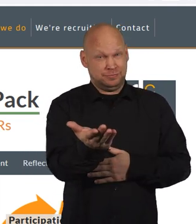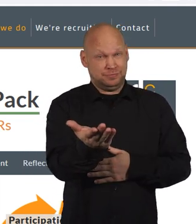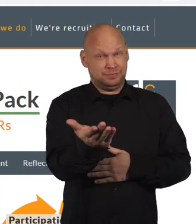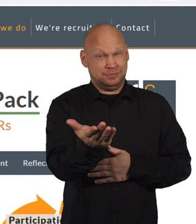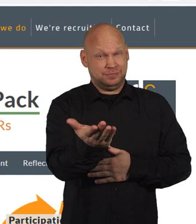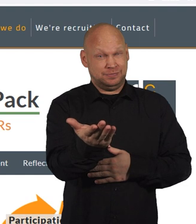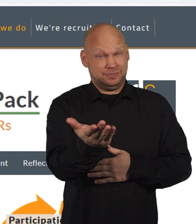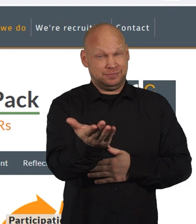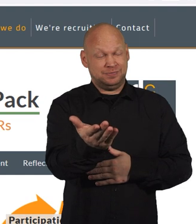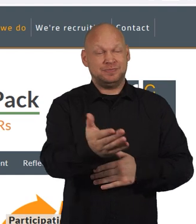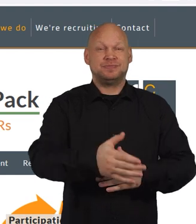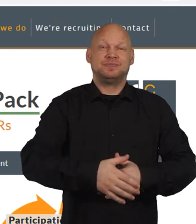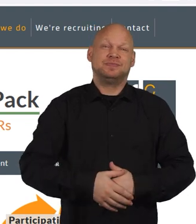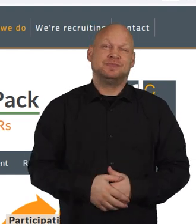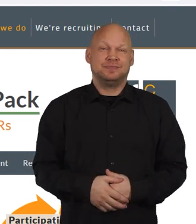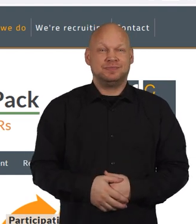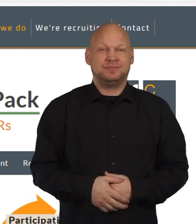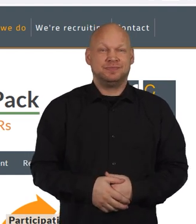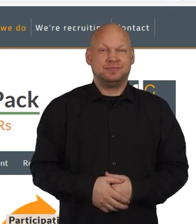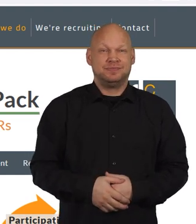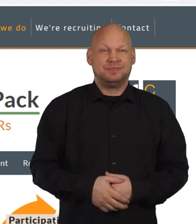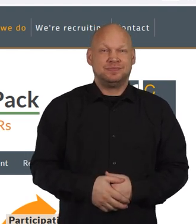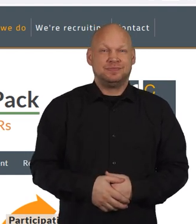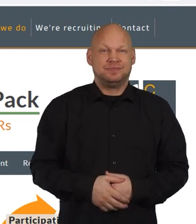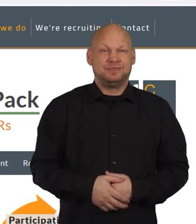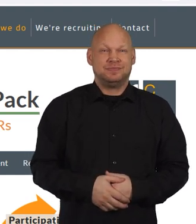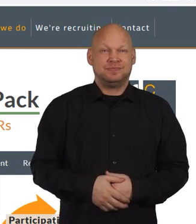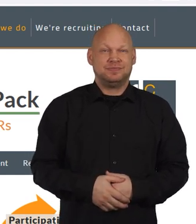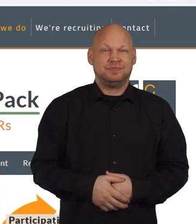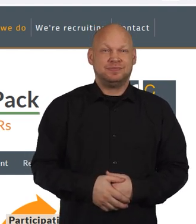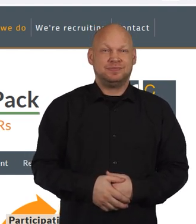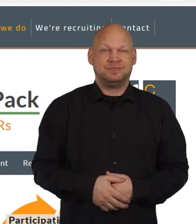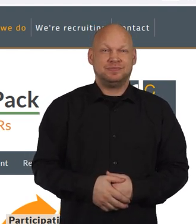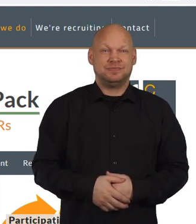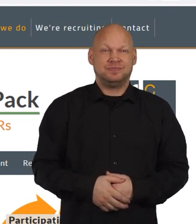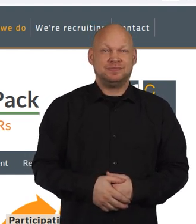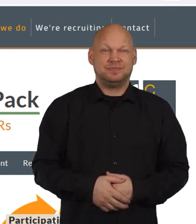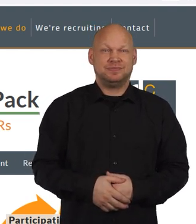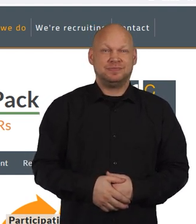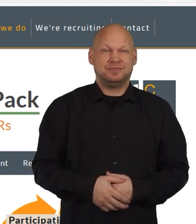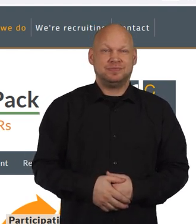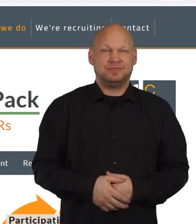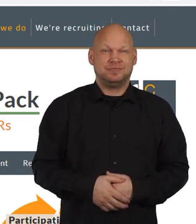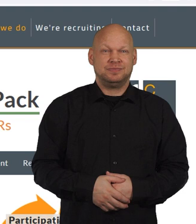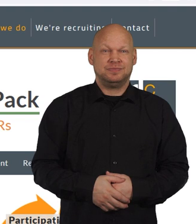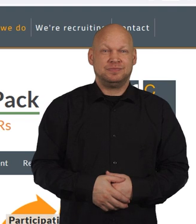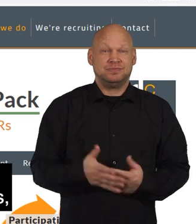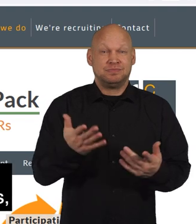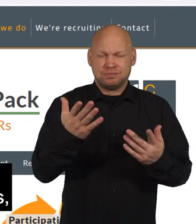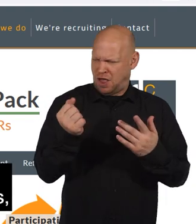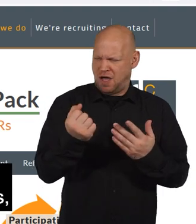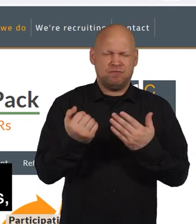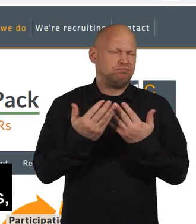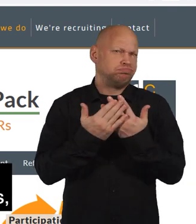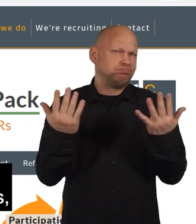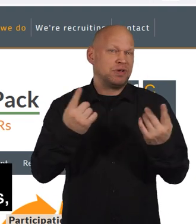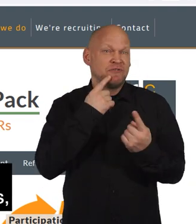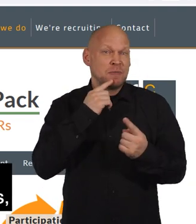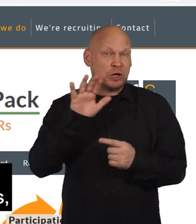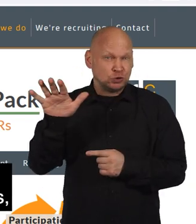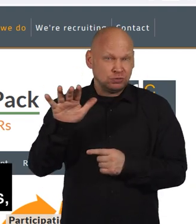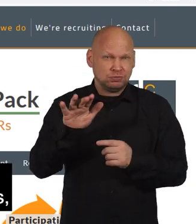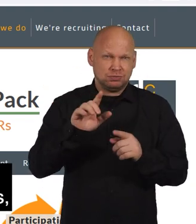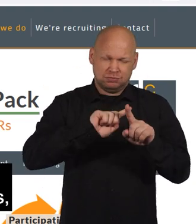.scdc.org.uk forward slash participation hyphen requests. You'll find loads of